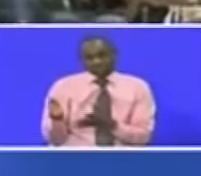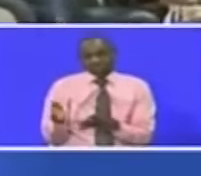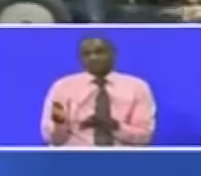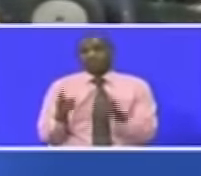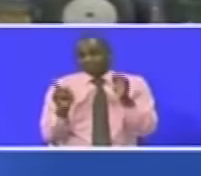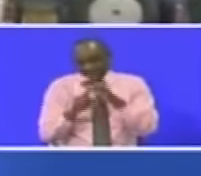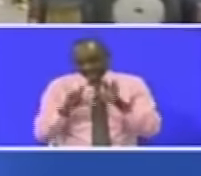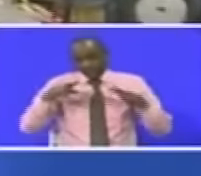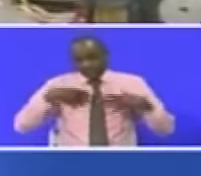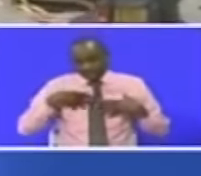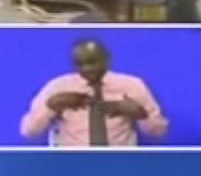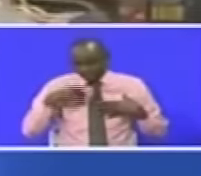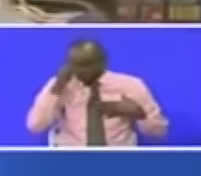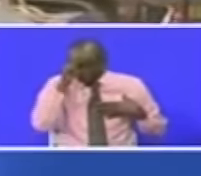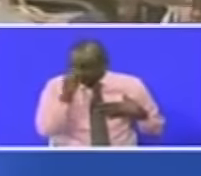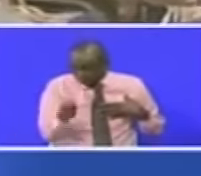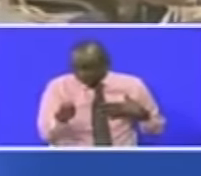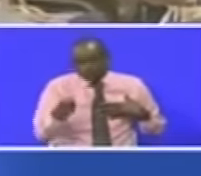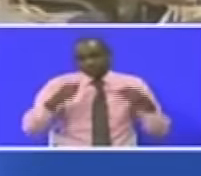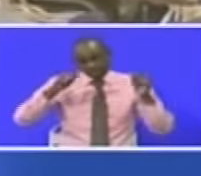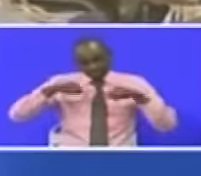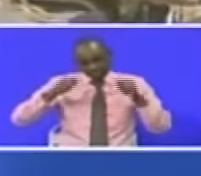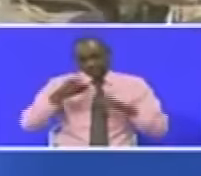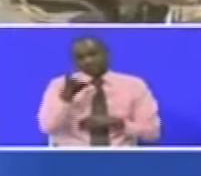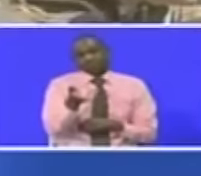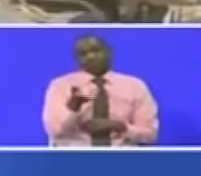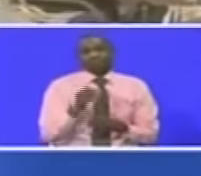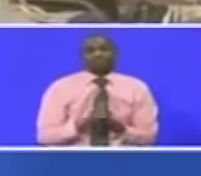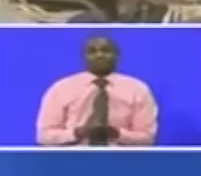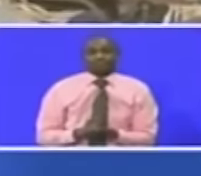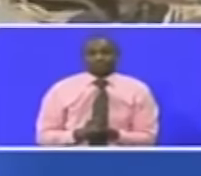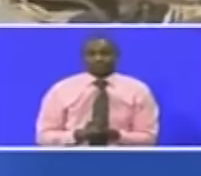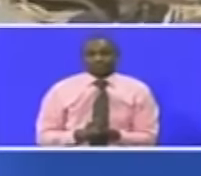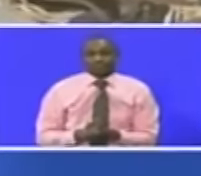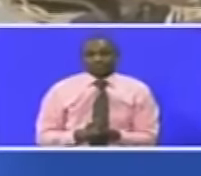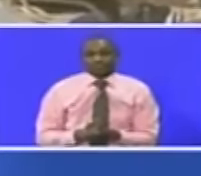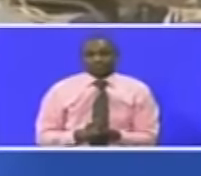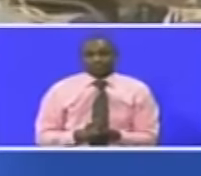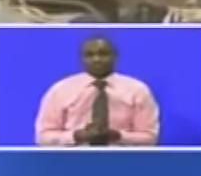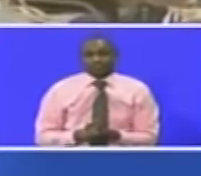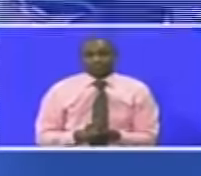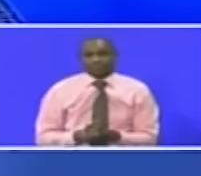ministry, respecting the respective roles of the two levels of government.